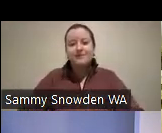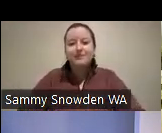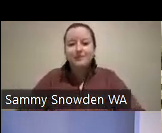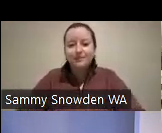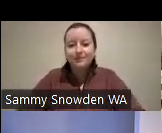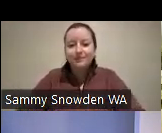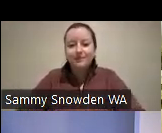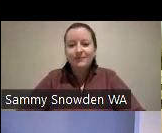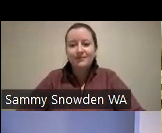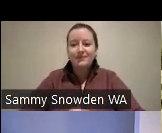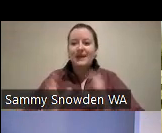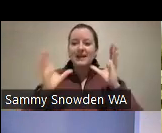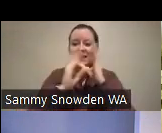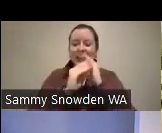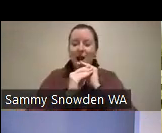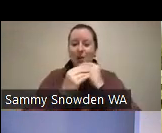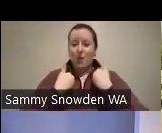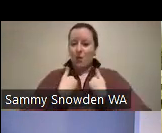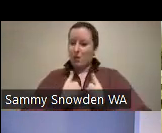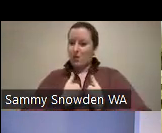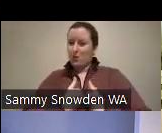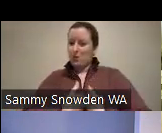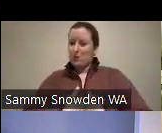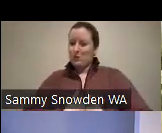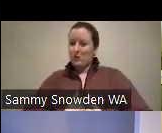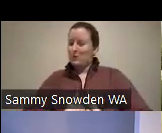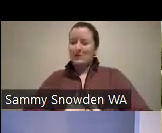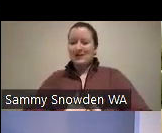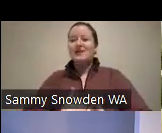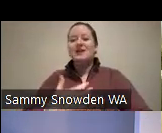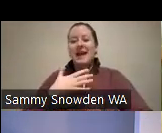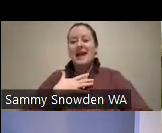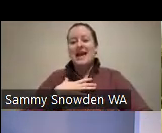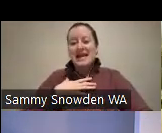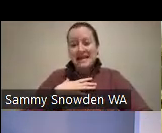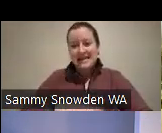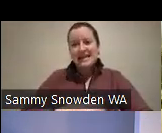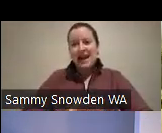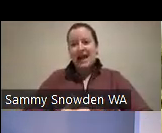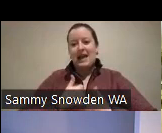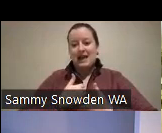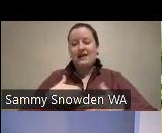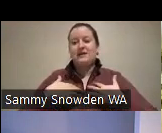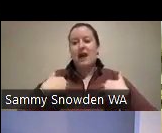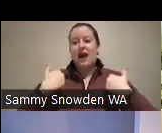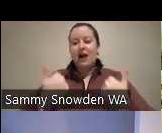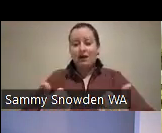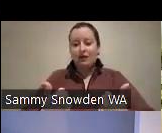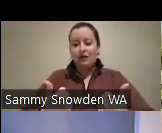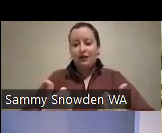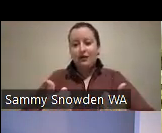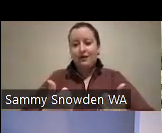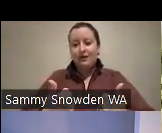Just remember that sleep is not a luxury. It is vital for your health, and your health is your wealth. And we are all